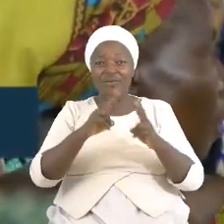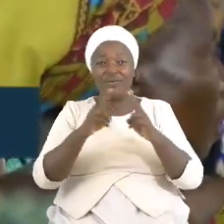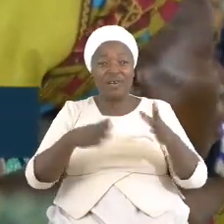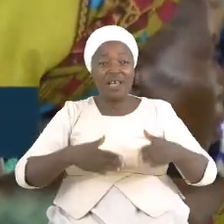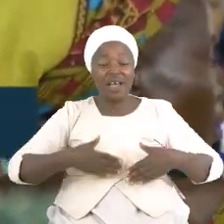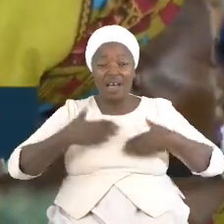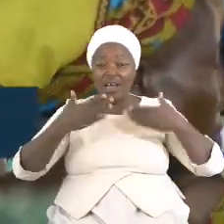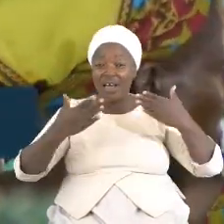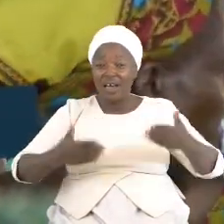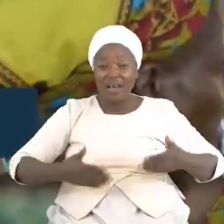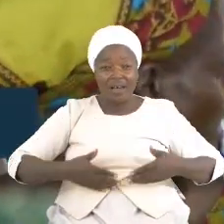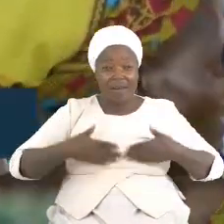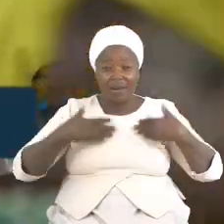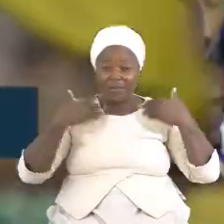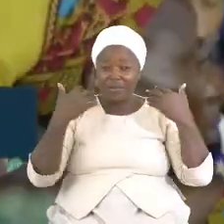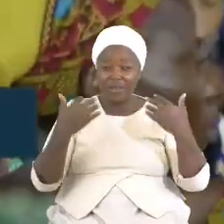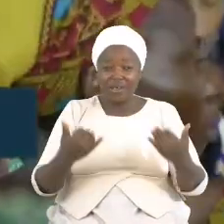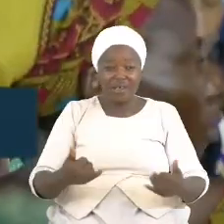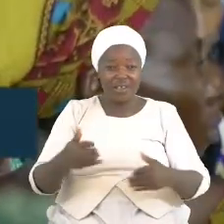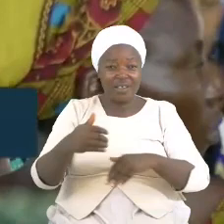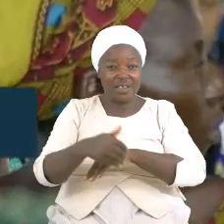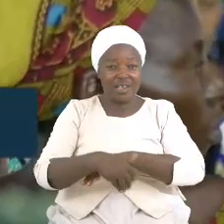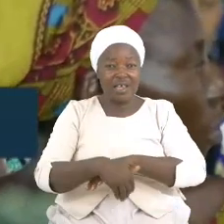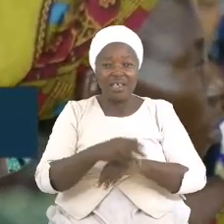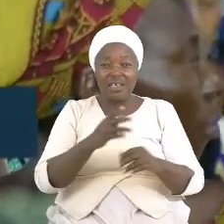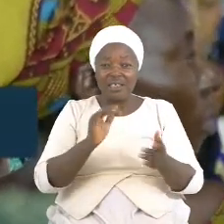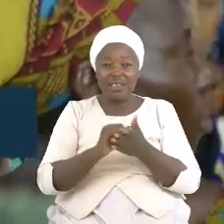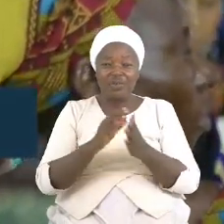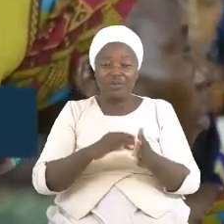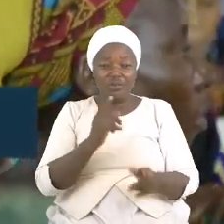And he wants to follow you up personally.